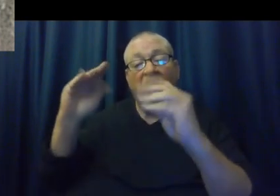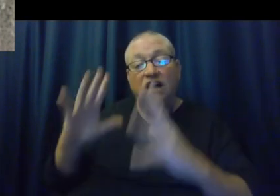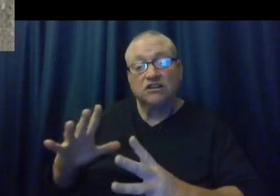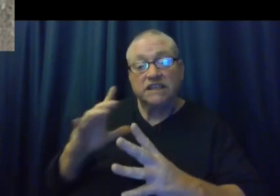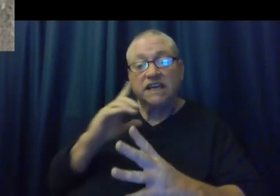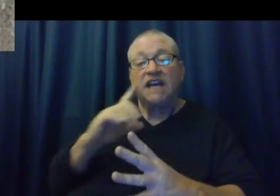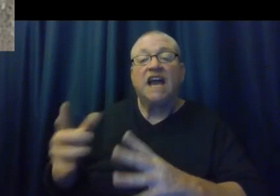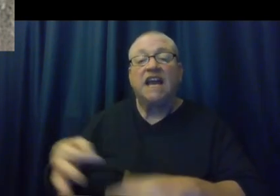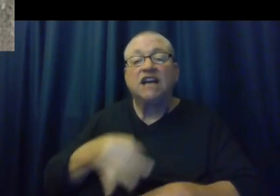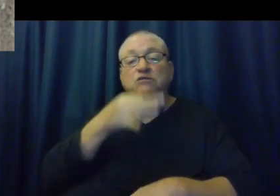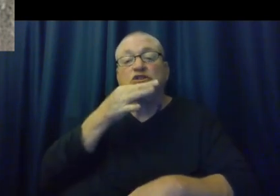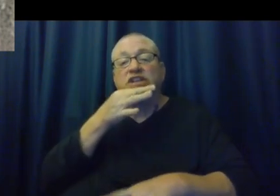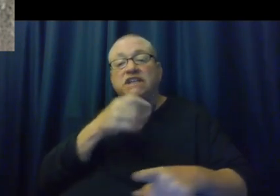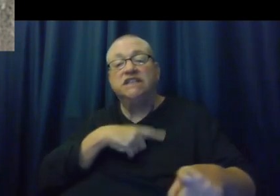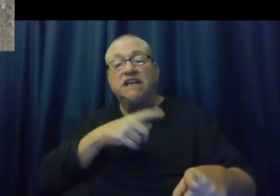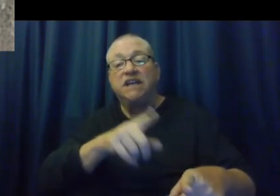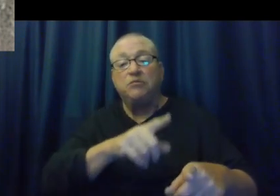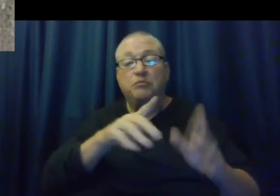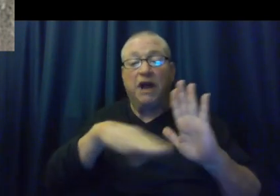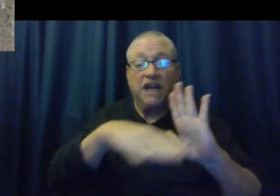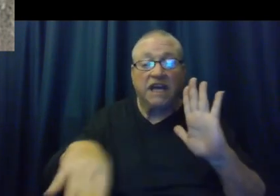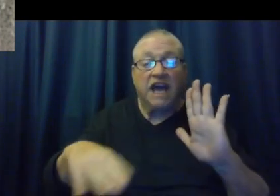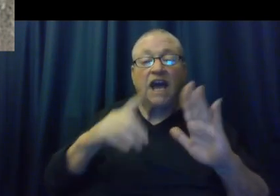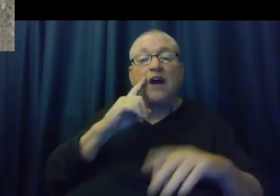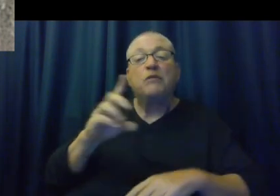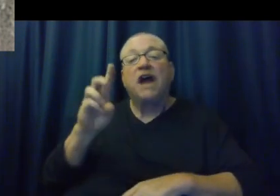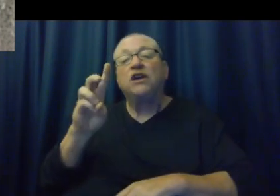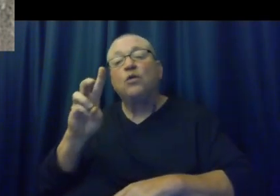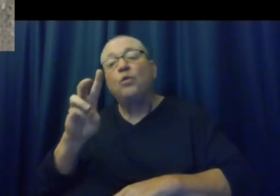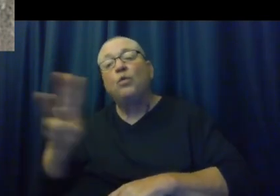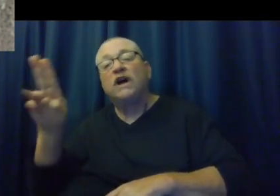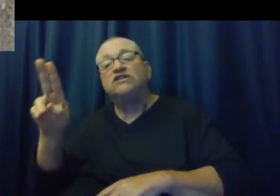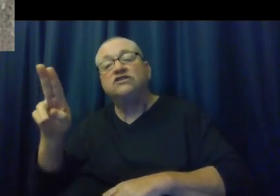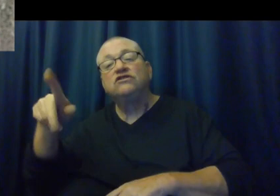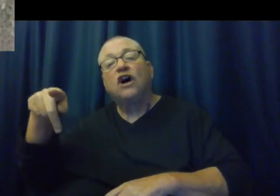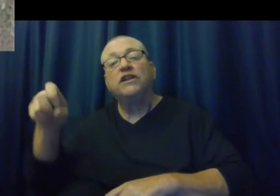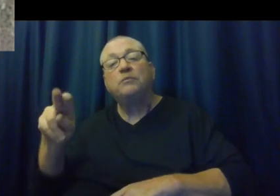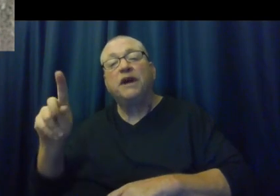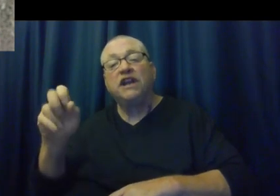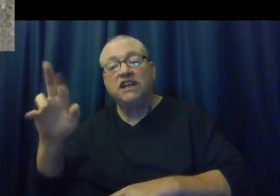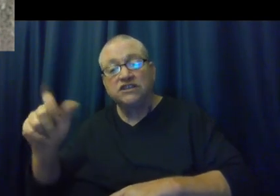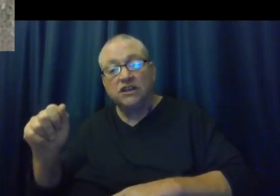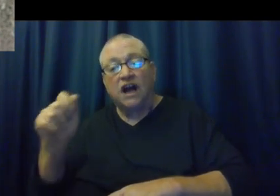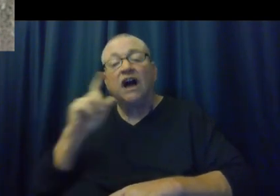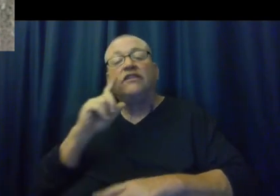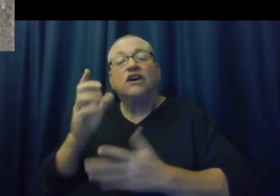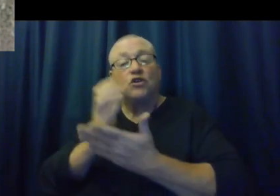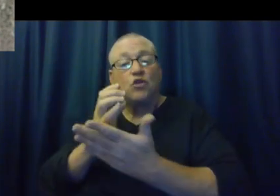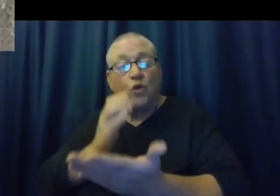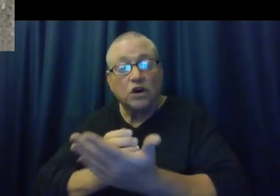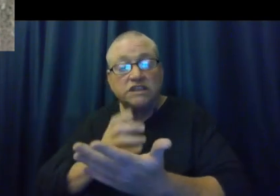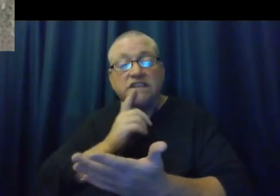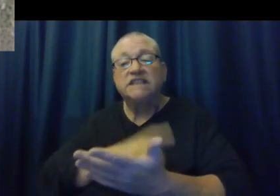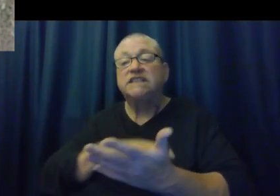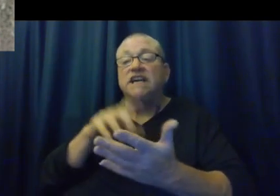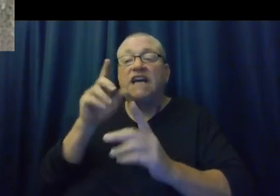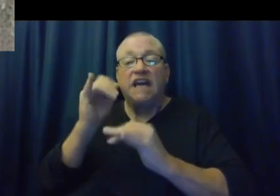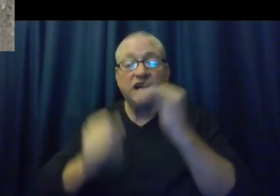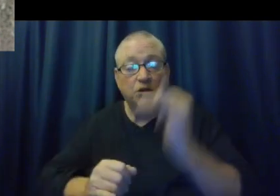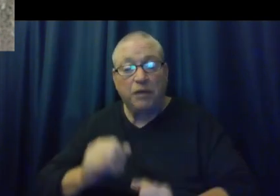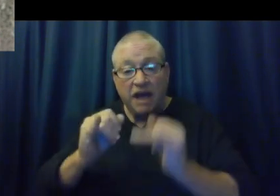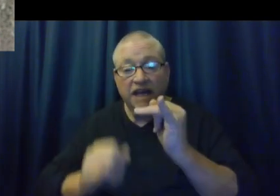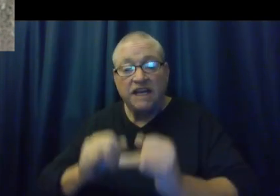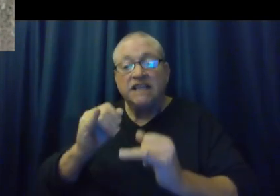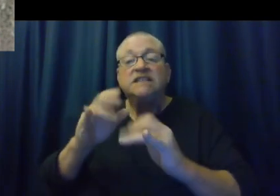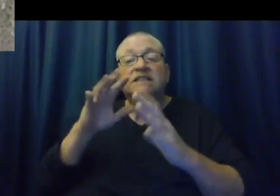expertise in Bellingham and Western on the peninsulas. These partnerships have included courses, independent studies, fieldwork,